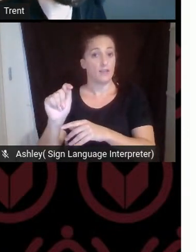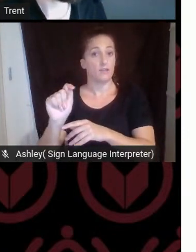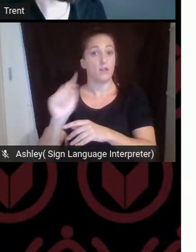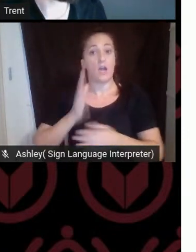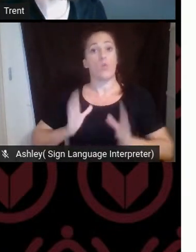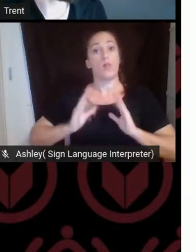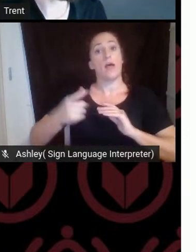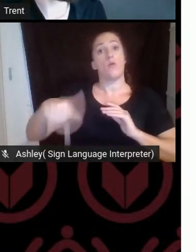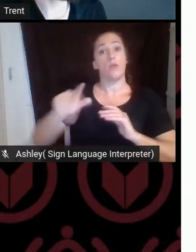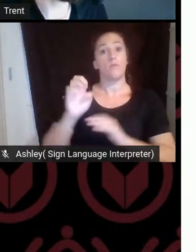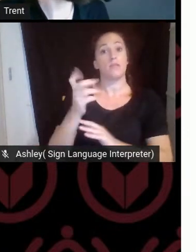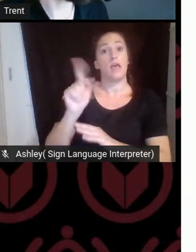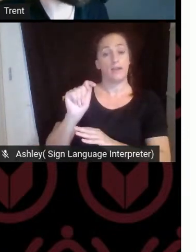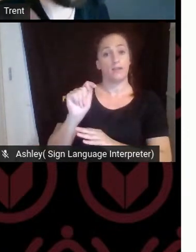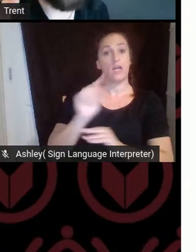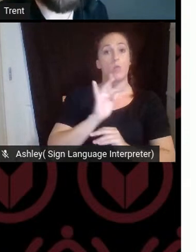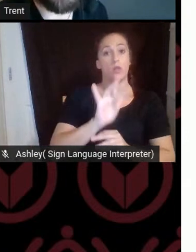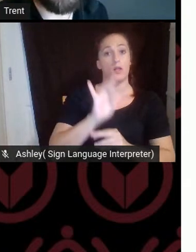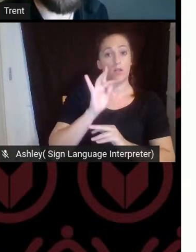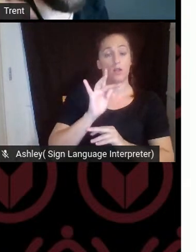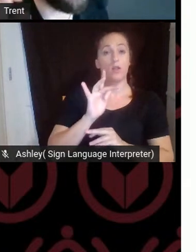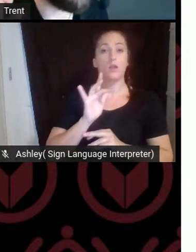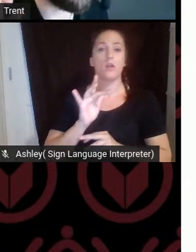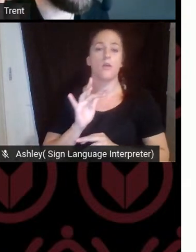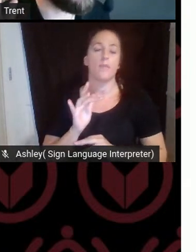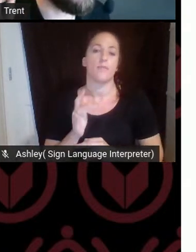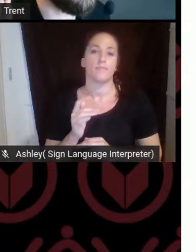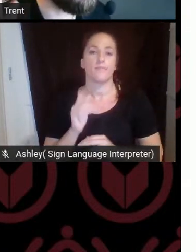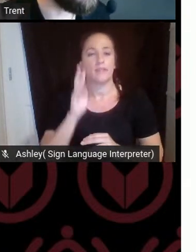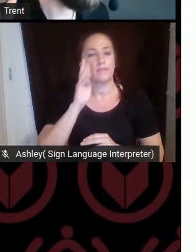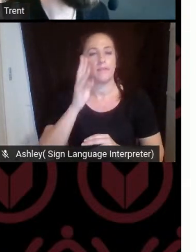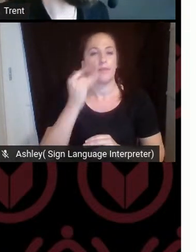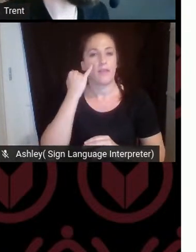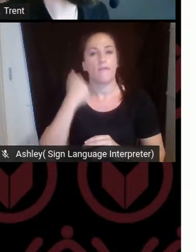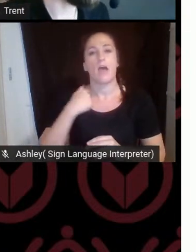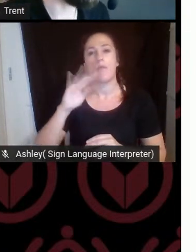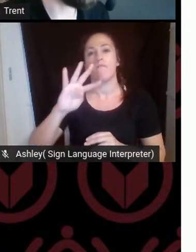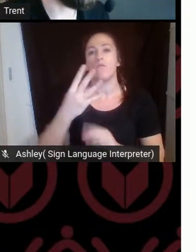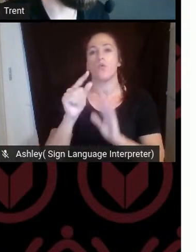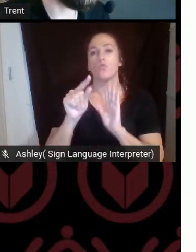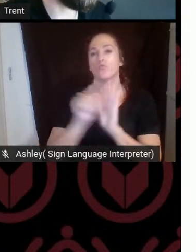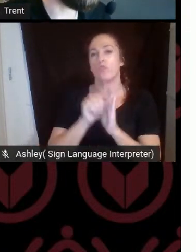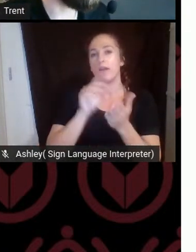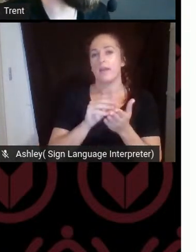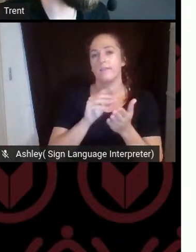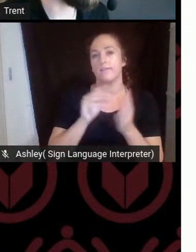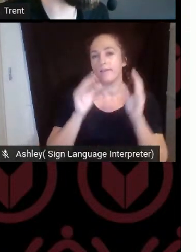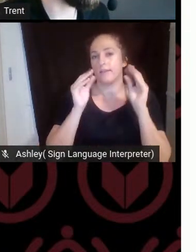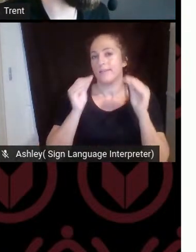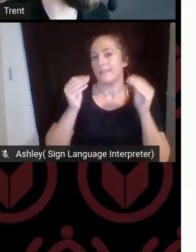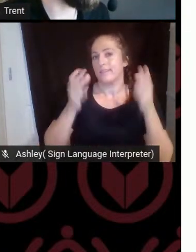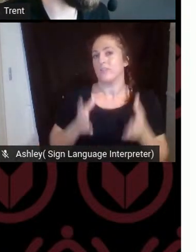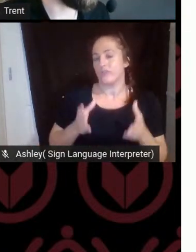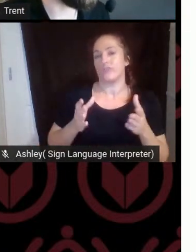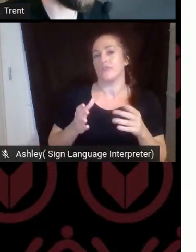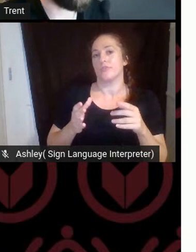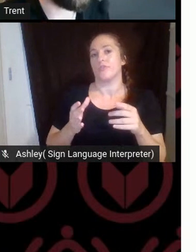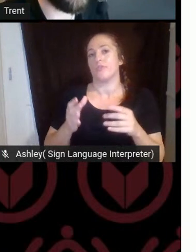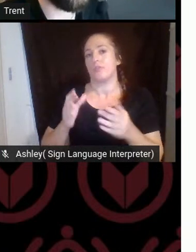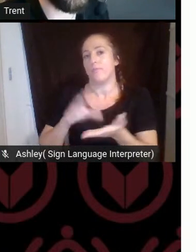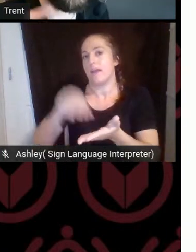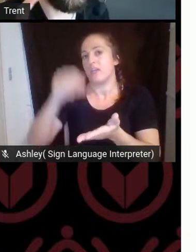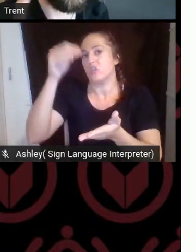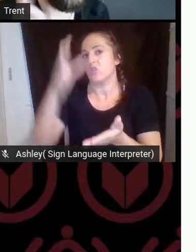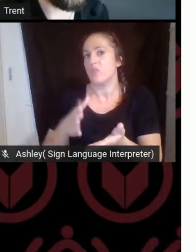file. Now, I don't know about you, but let's say I'm a fourth grade teacher. I'm not going to give, 18 fourth graders the ability to edit a